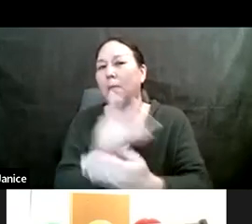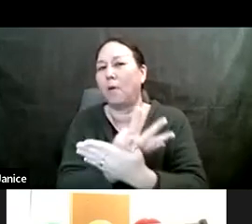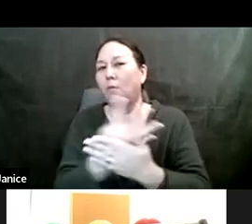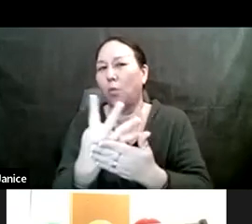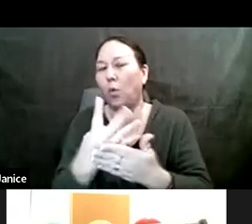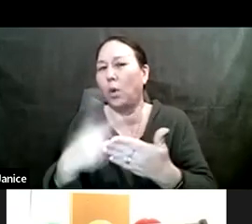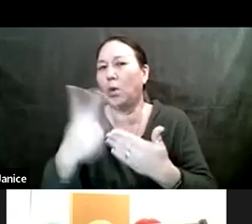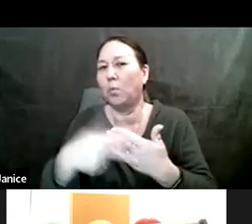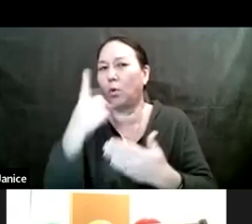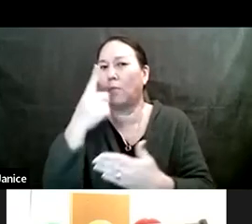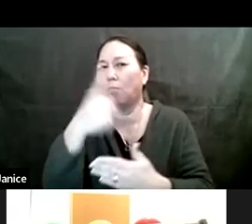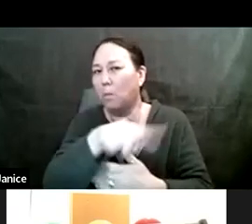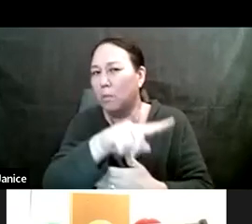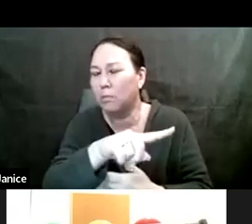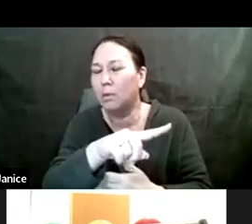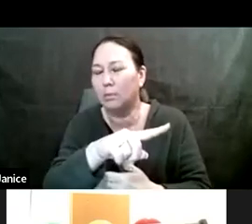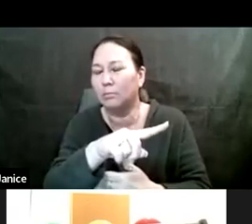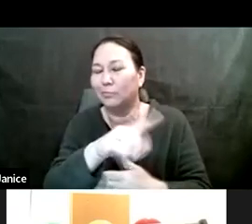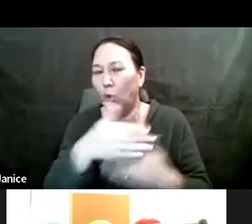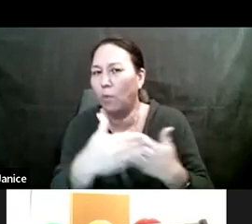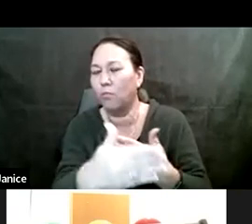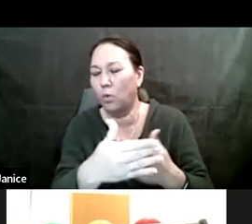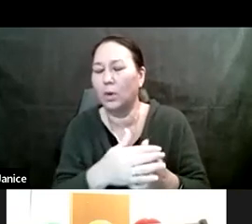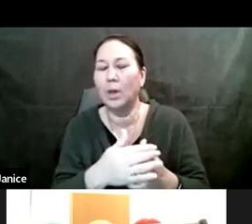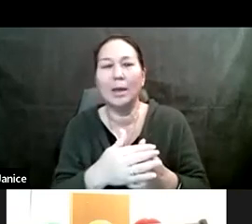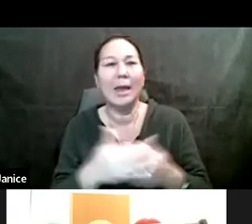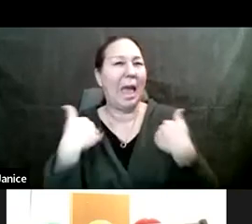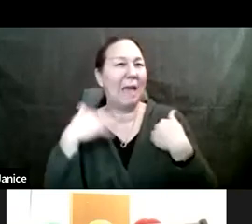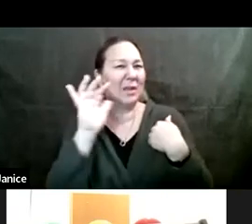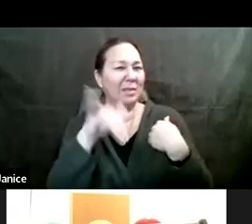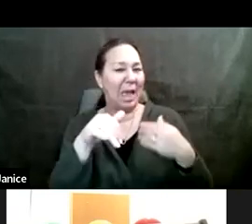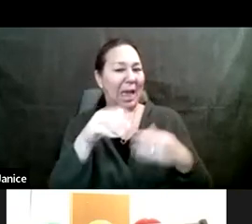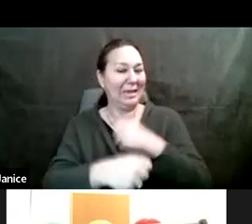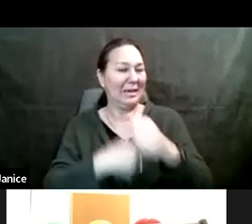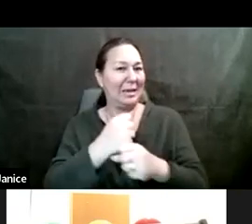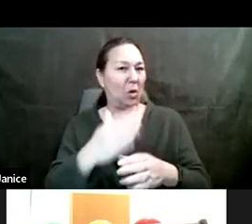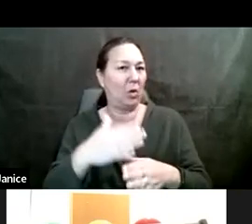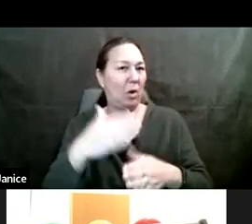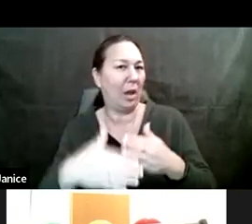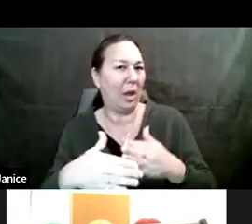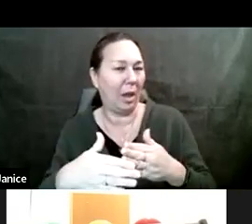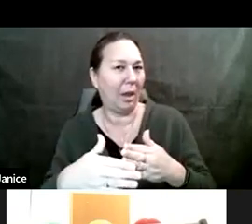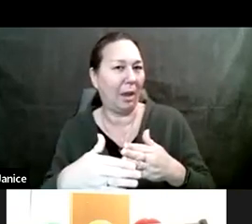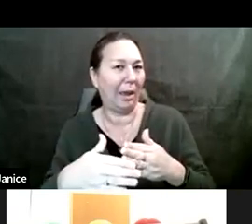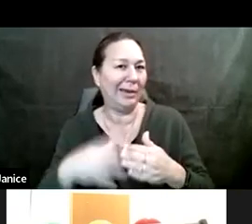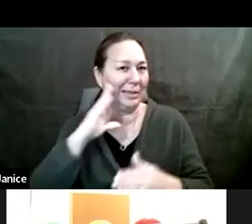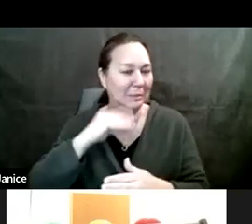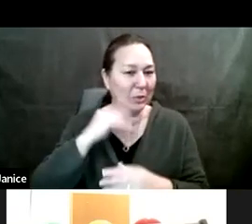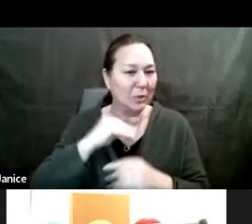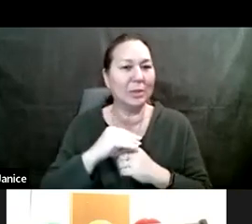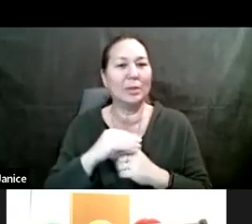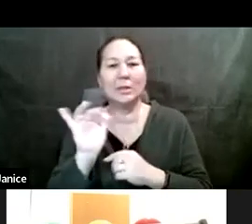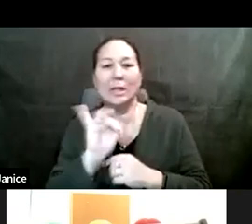because um I think having that year-round experience for them and this is like uh where we can continue to do travel training and the other kinds of